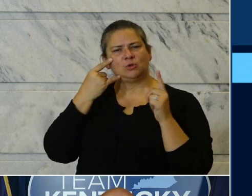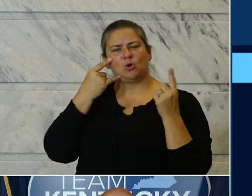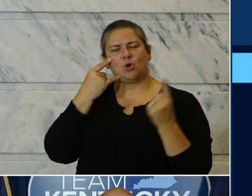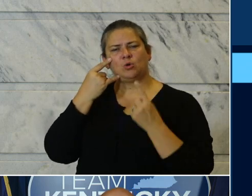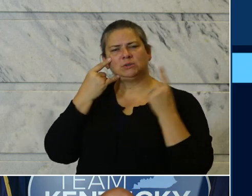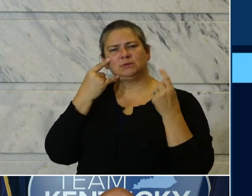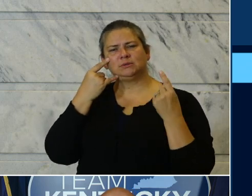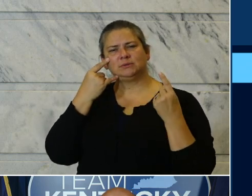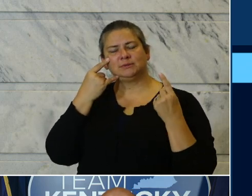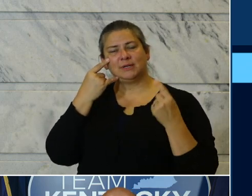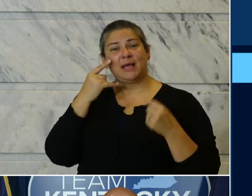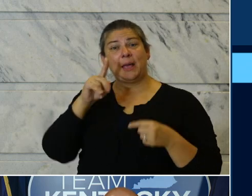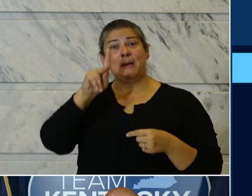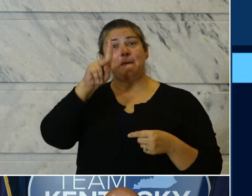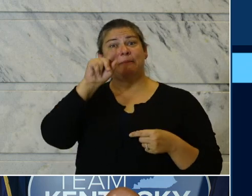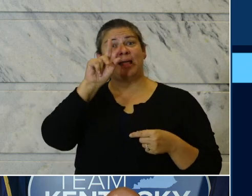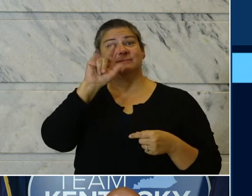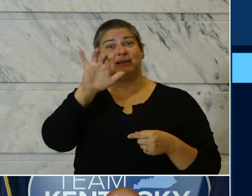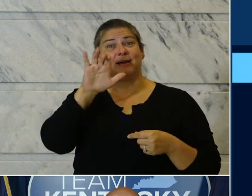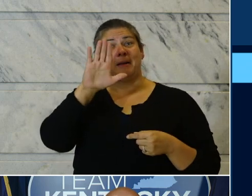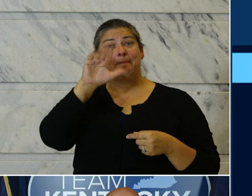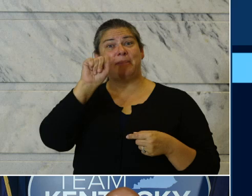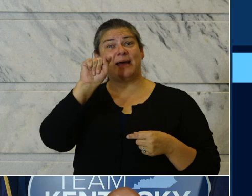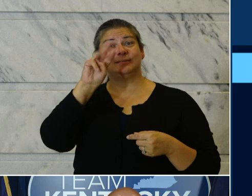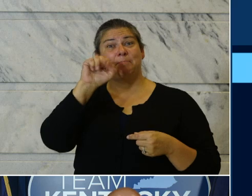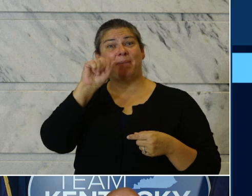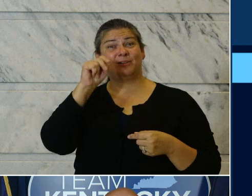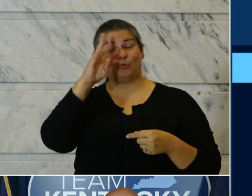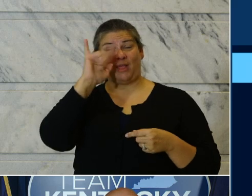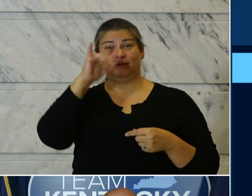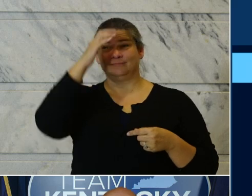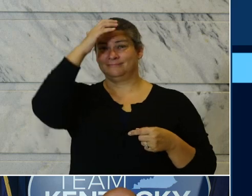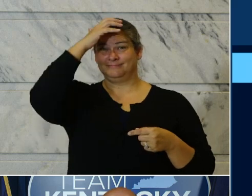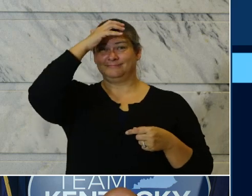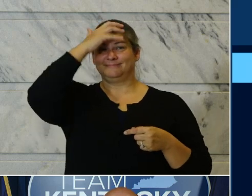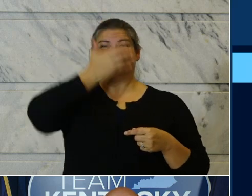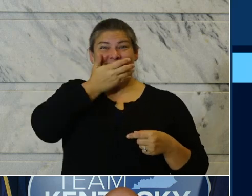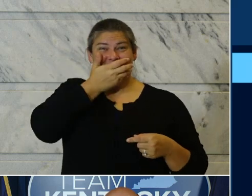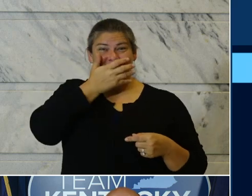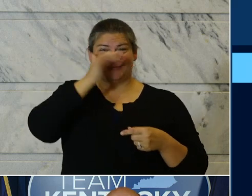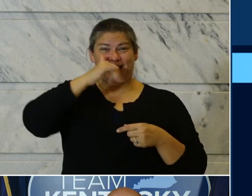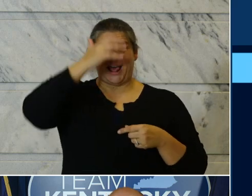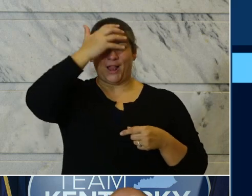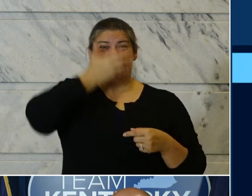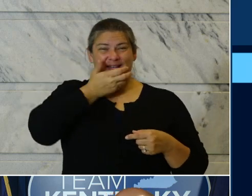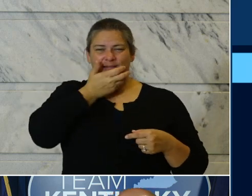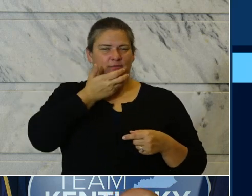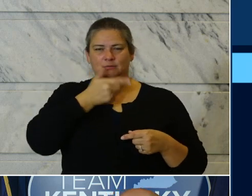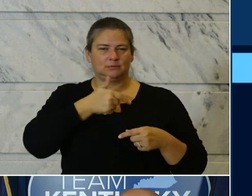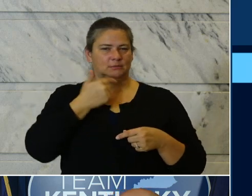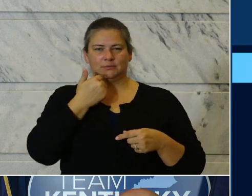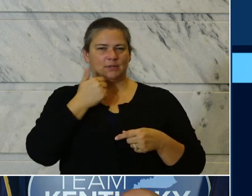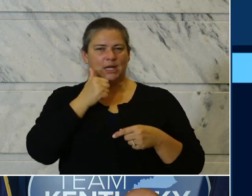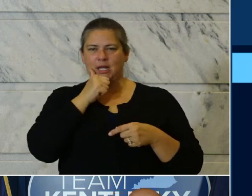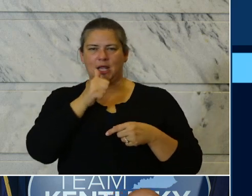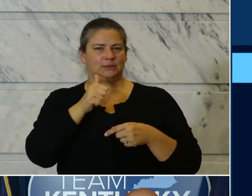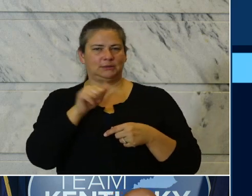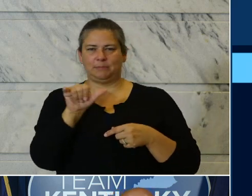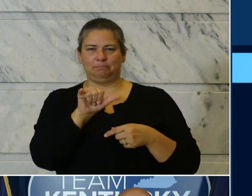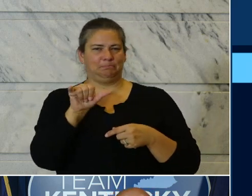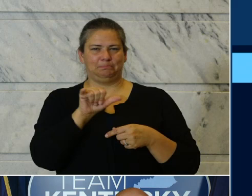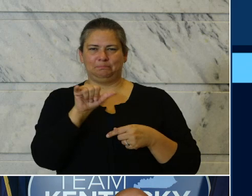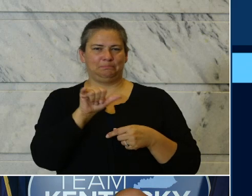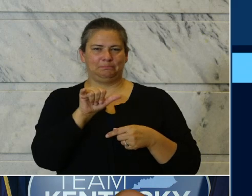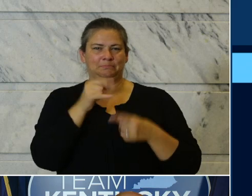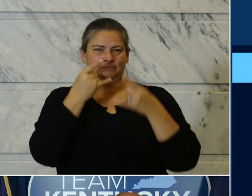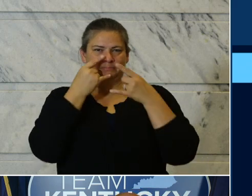plastic Batman mask does not count. So if the kids are close to people, they should wear their mask underneath their Halloween mask. But you should also